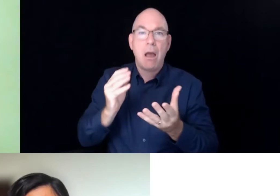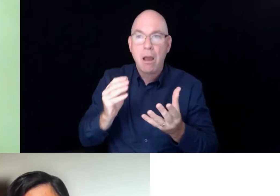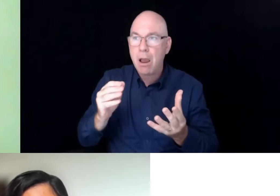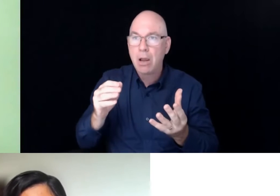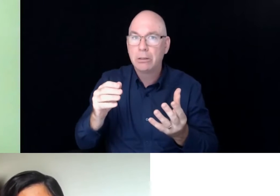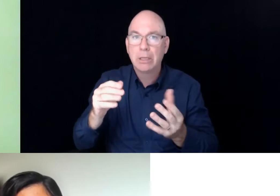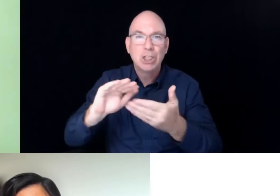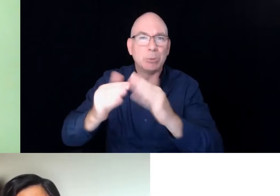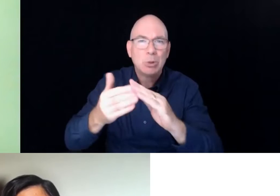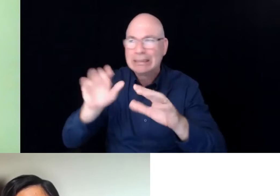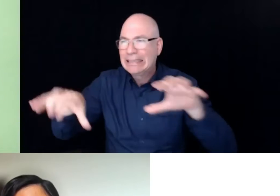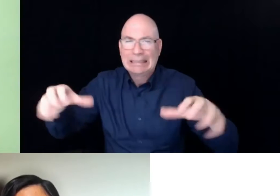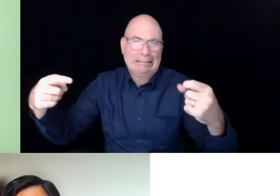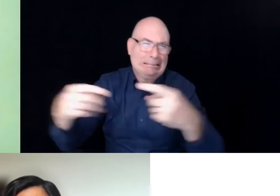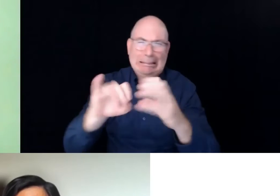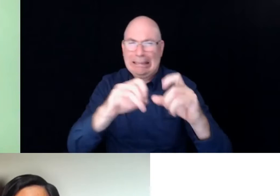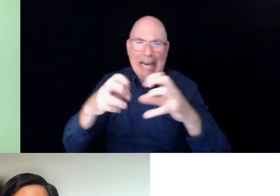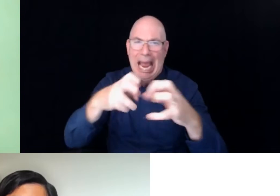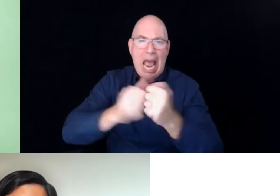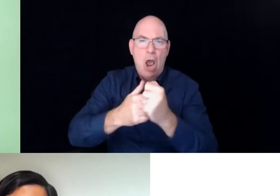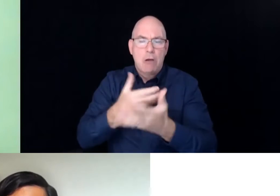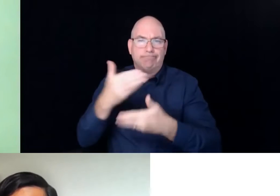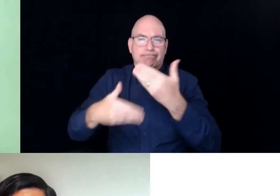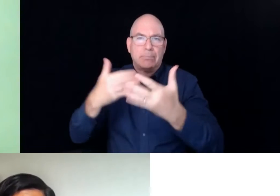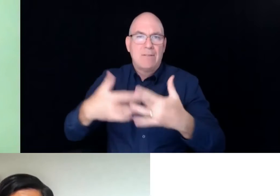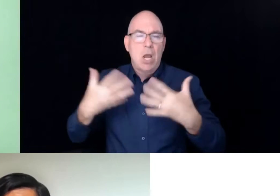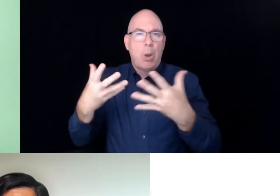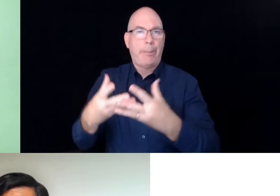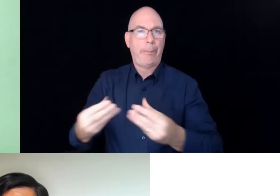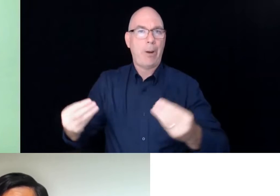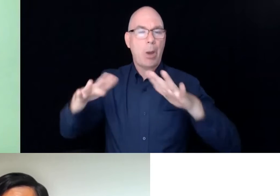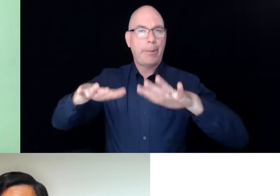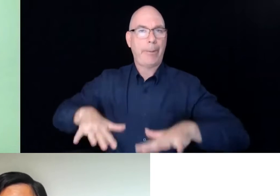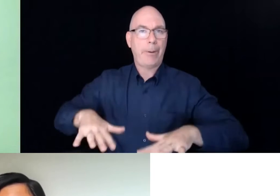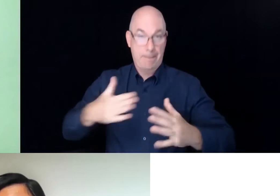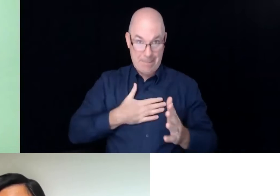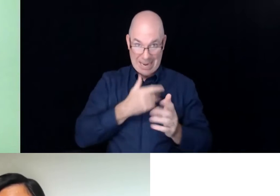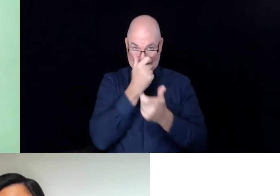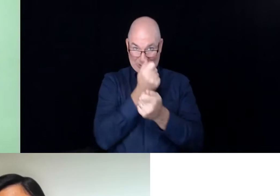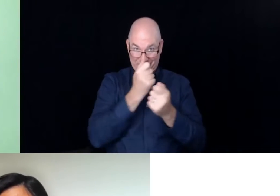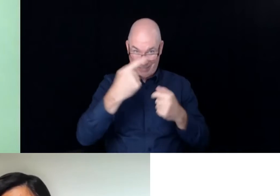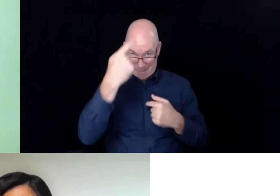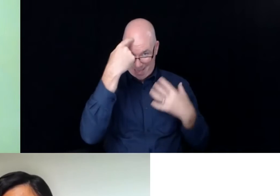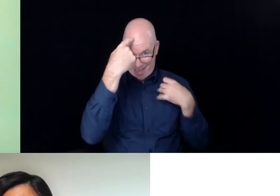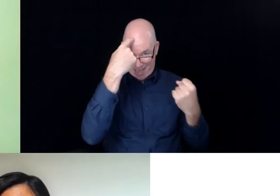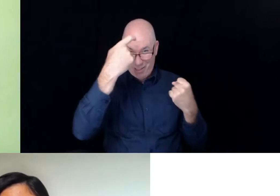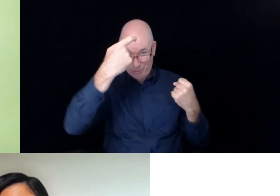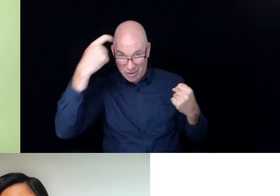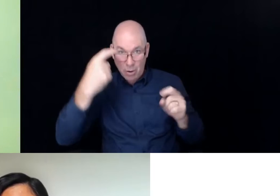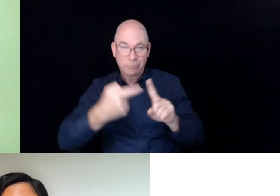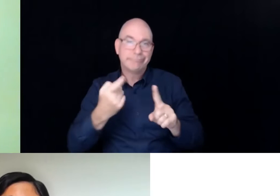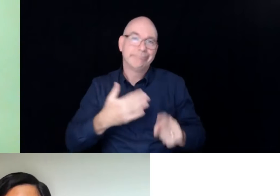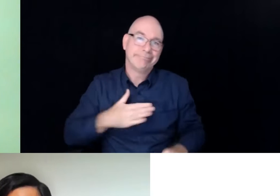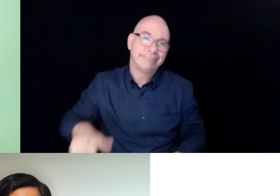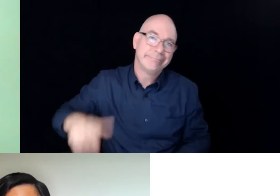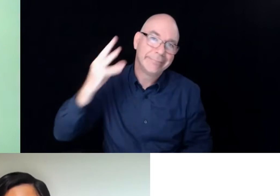within communities. My interest in mental health, and more specifically trauma, it comes from a personal story. It